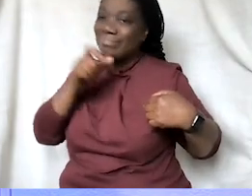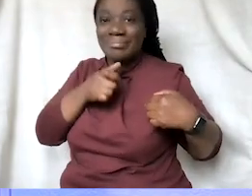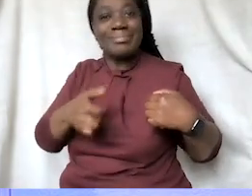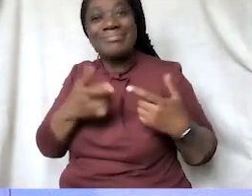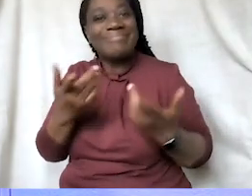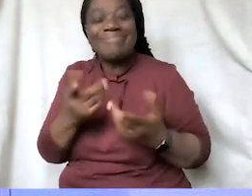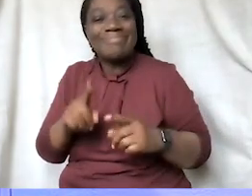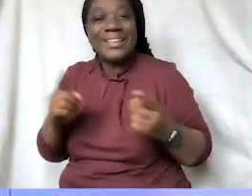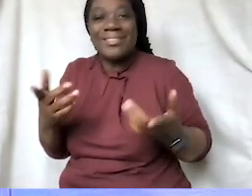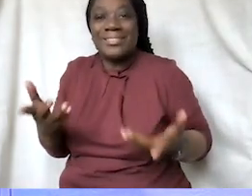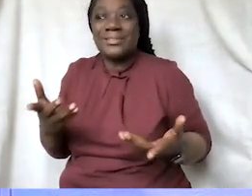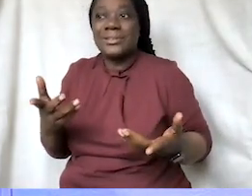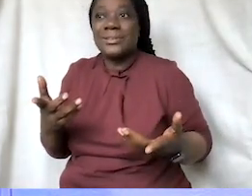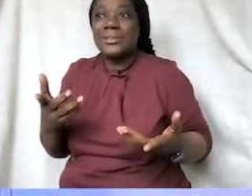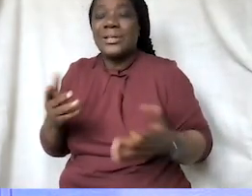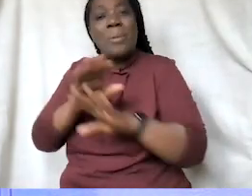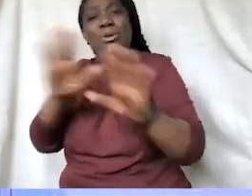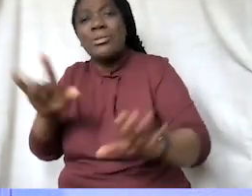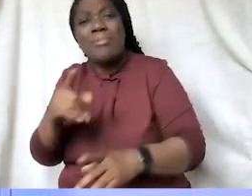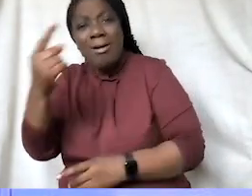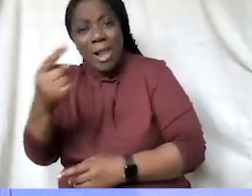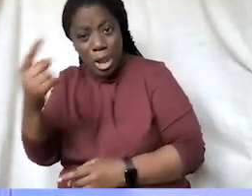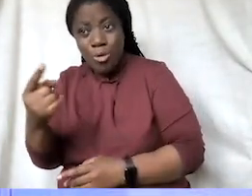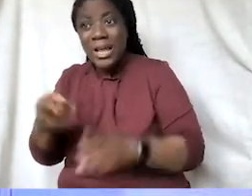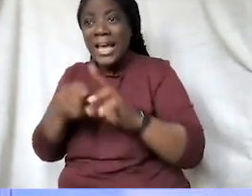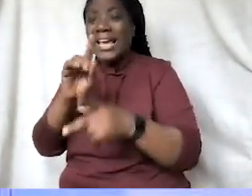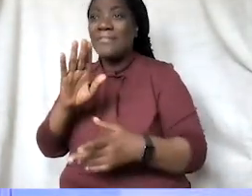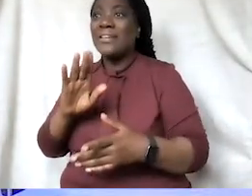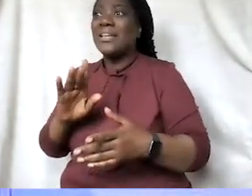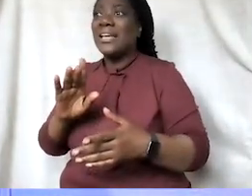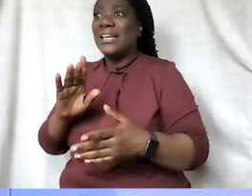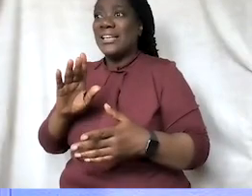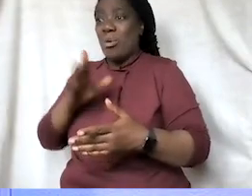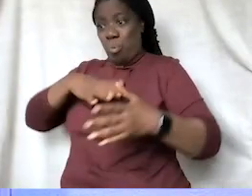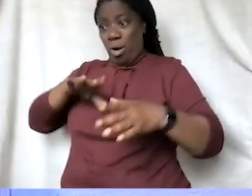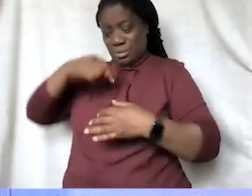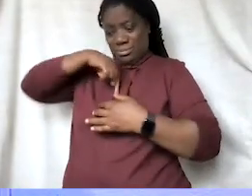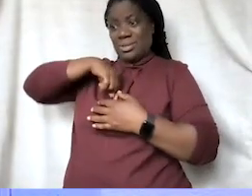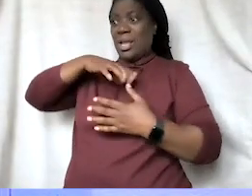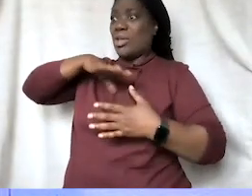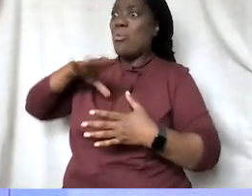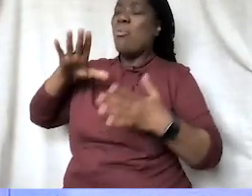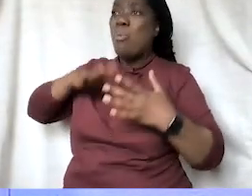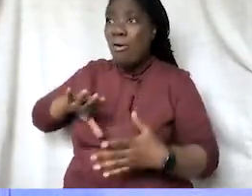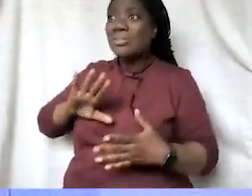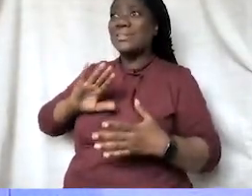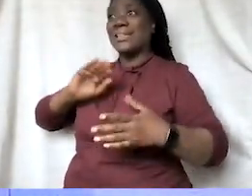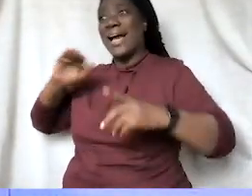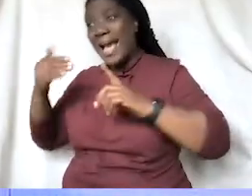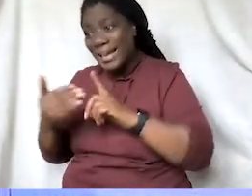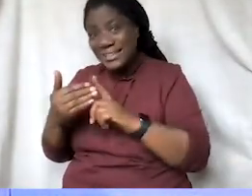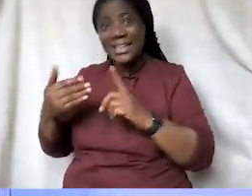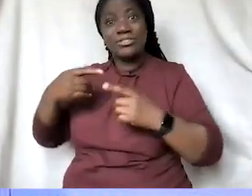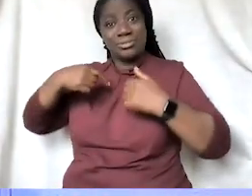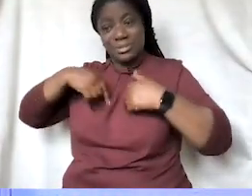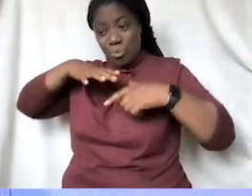not alone. If you have the intention, the Holy Spirit can take the groanings of your heart